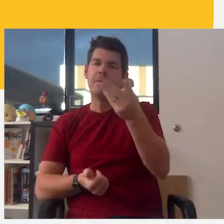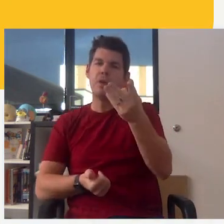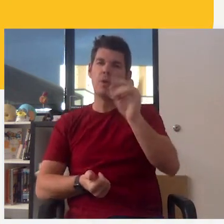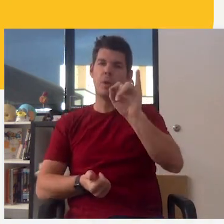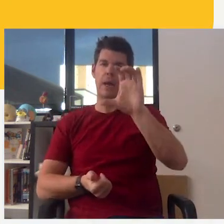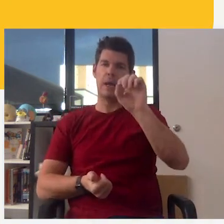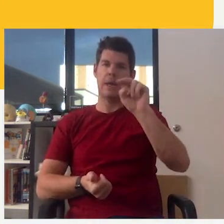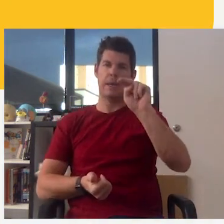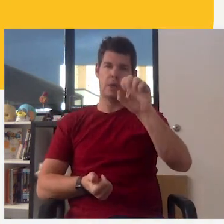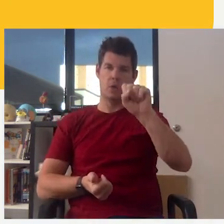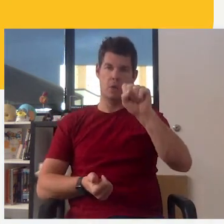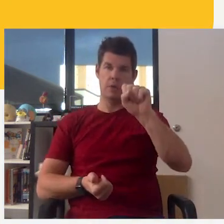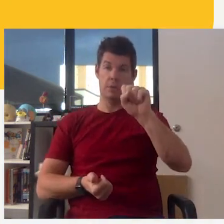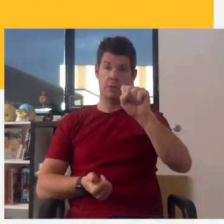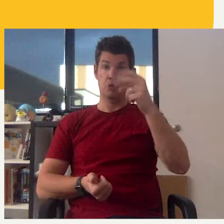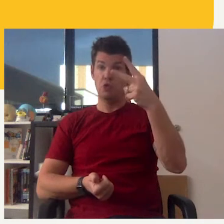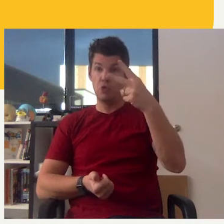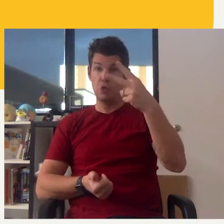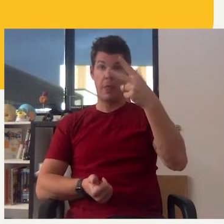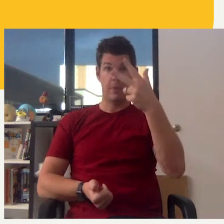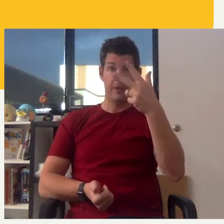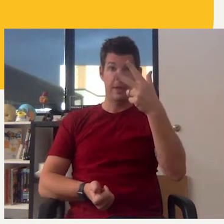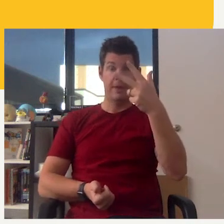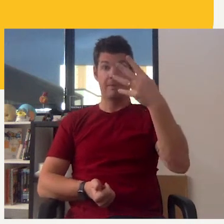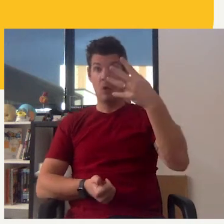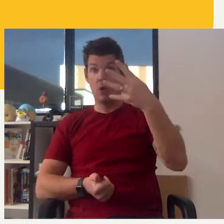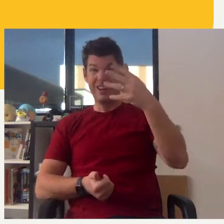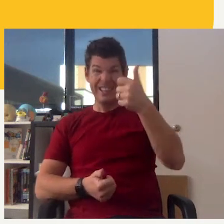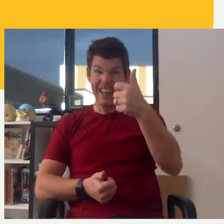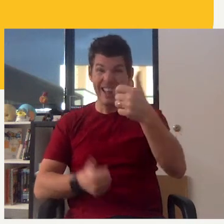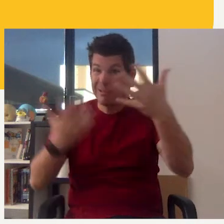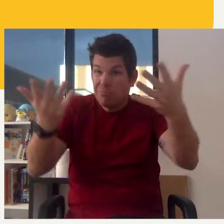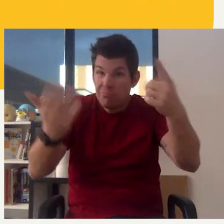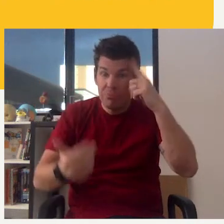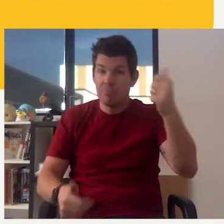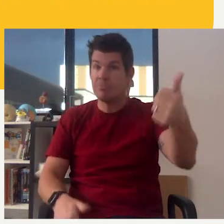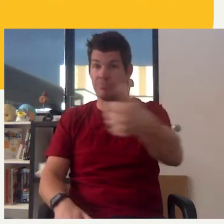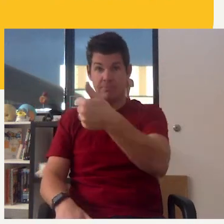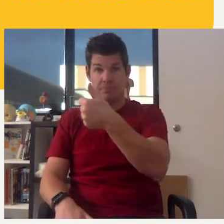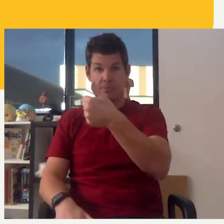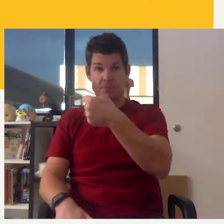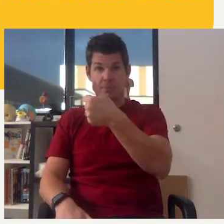it, and have some number of repeats so that you can make sure that you've got this piece down.